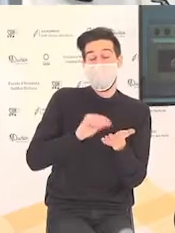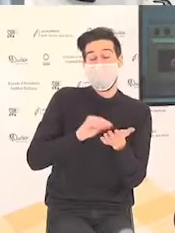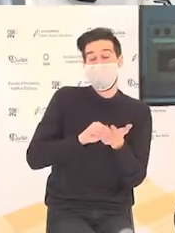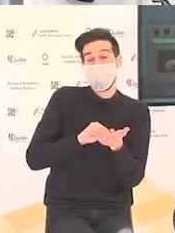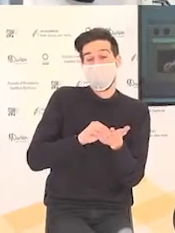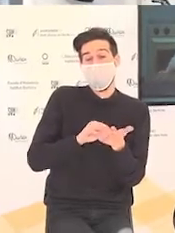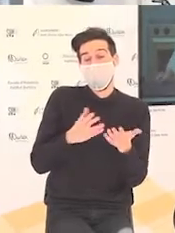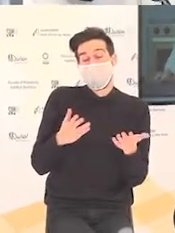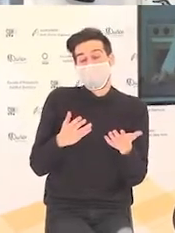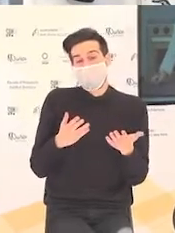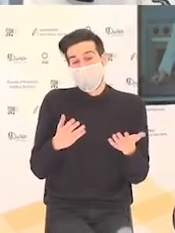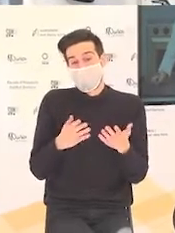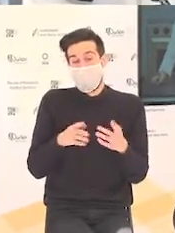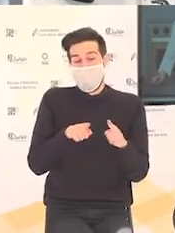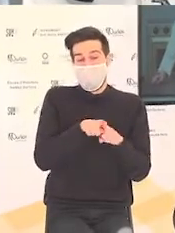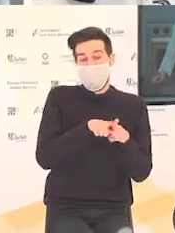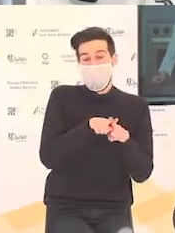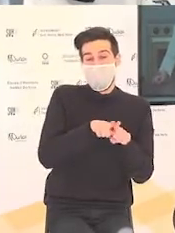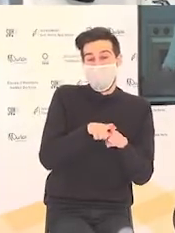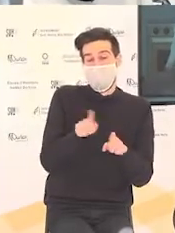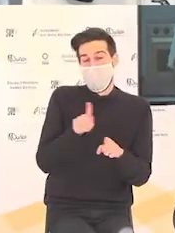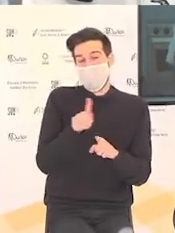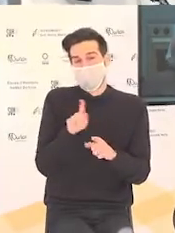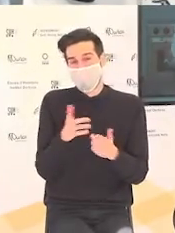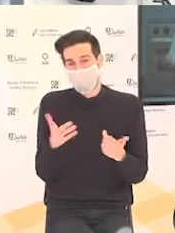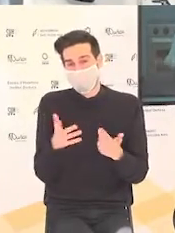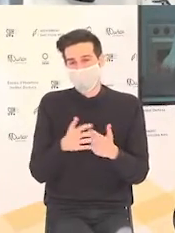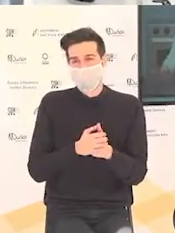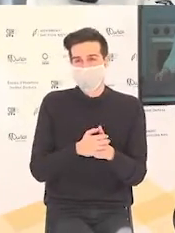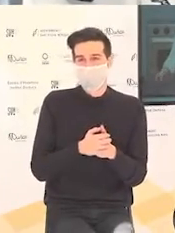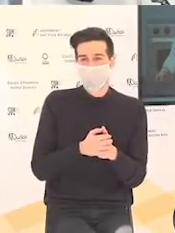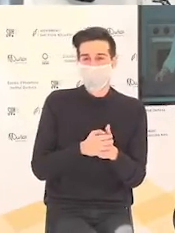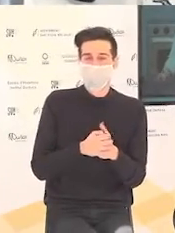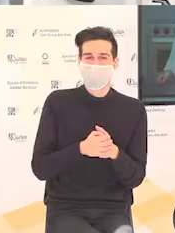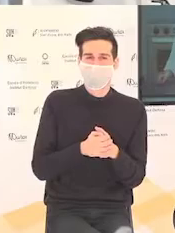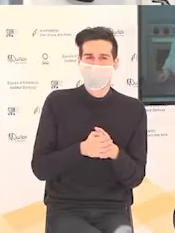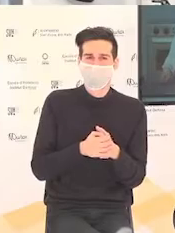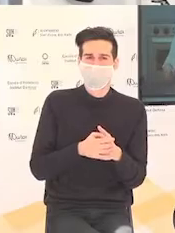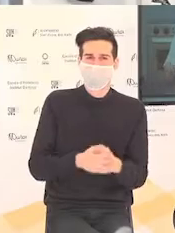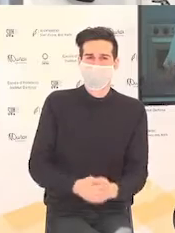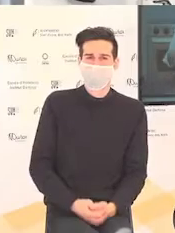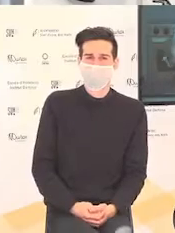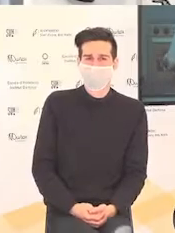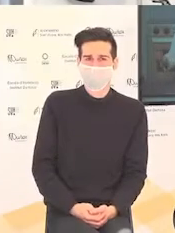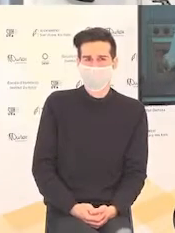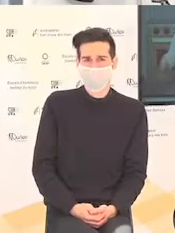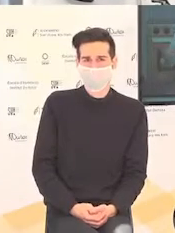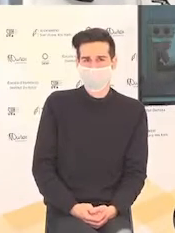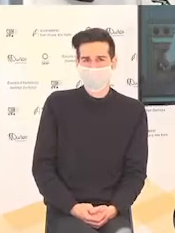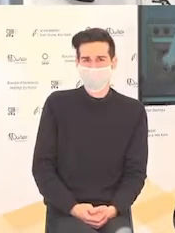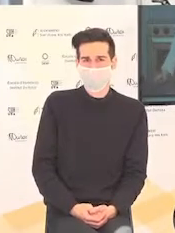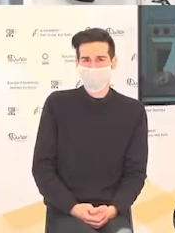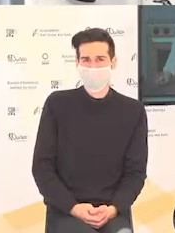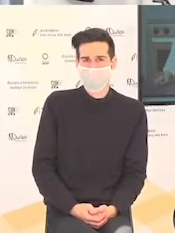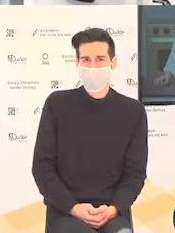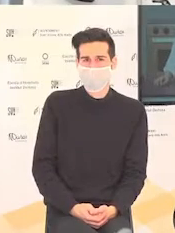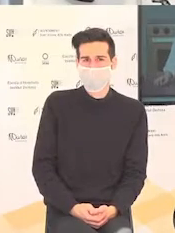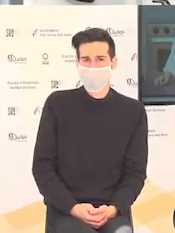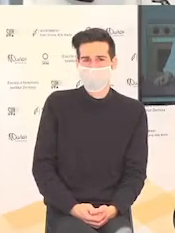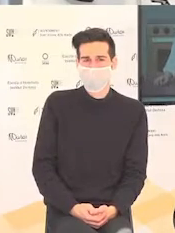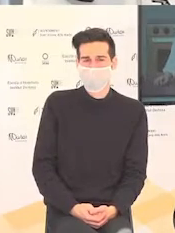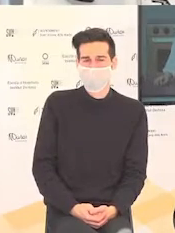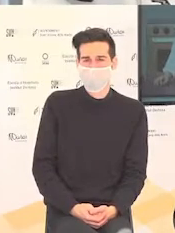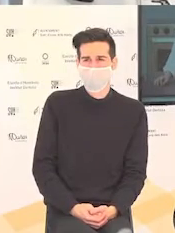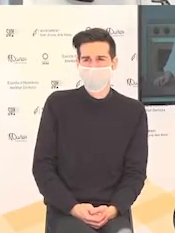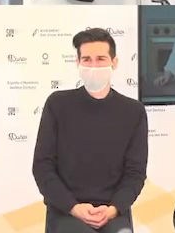salir. And somebody made they weighed the wrong ingredient and I spent an hour trying to fix the recipe. Me